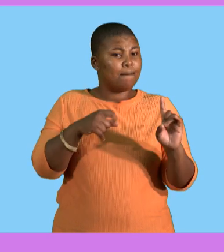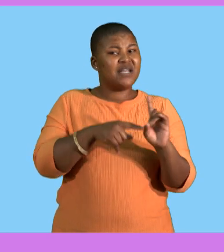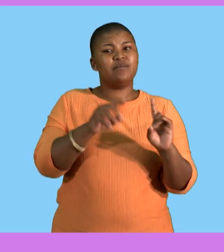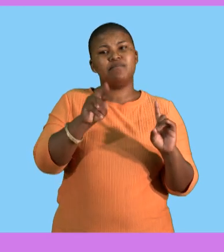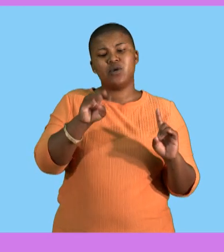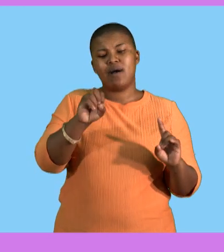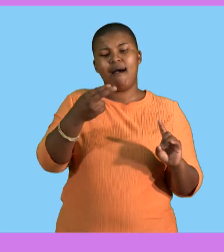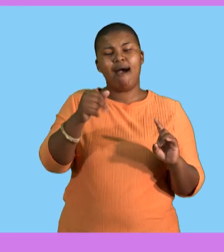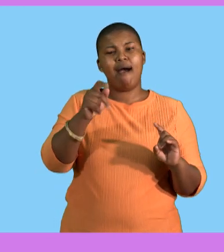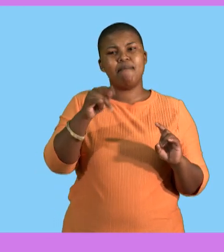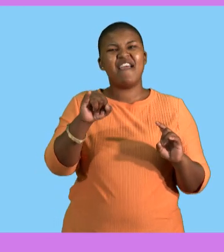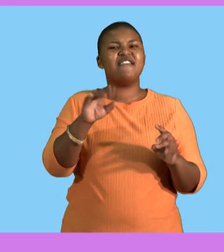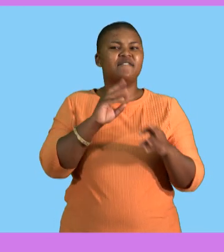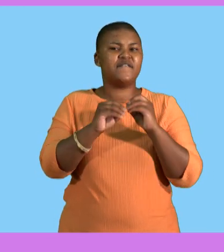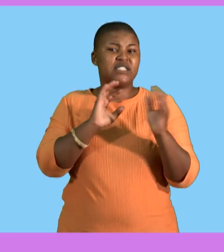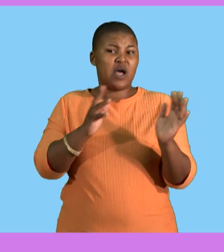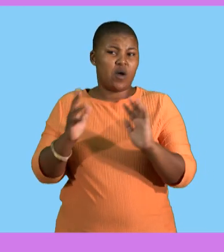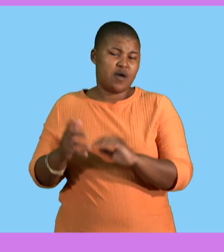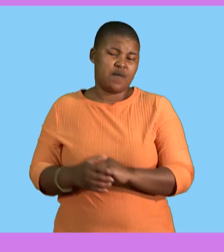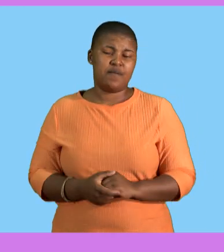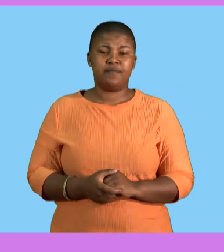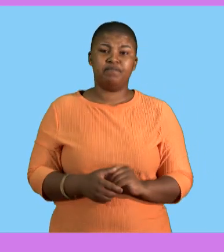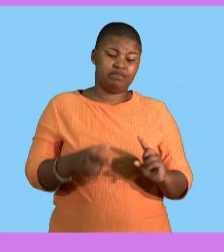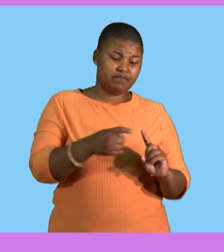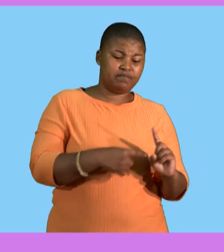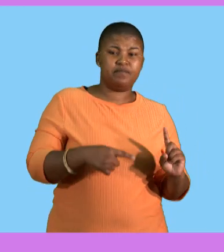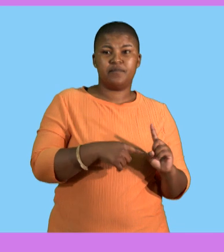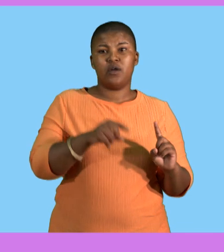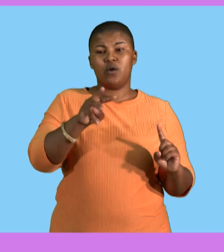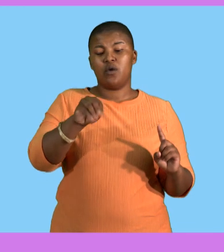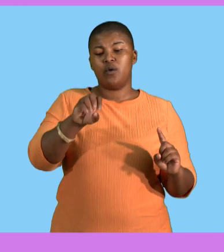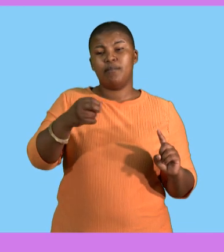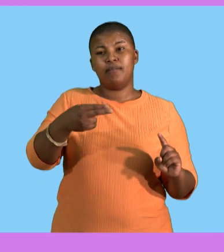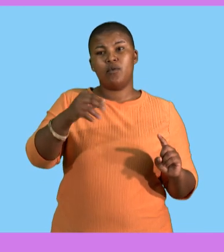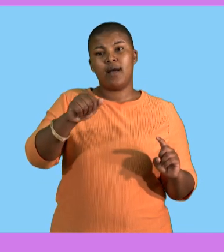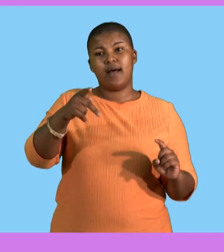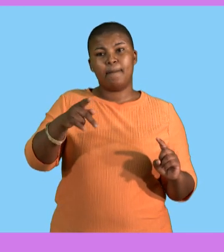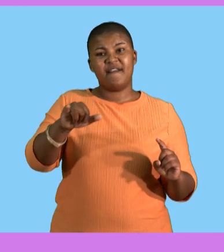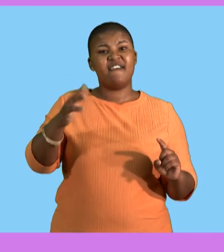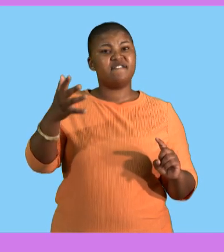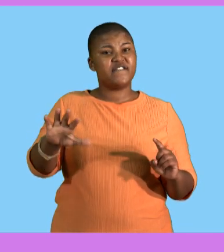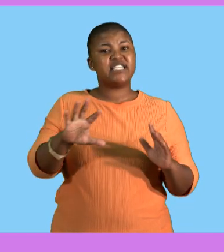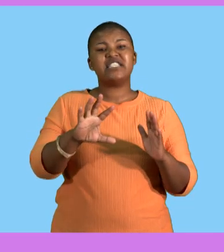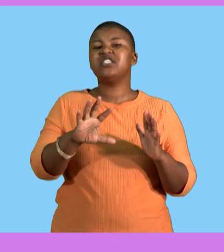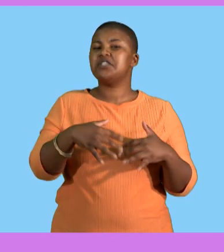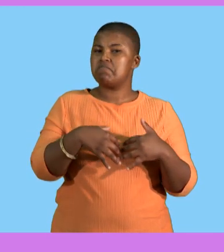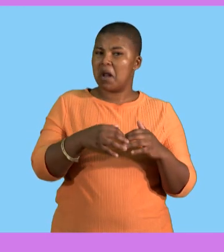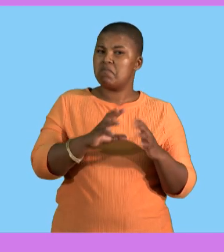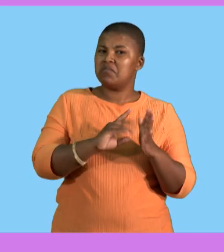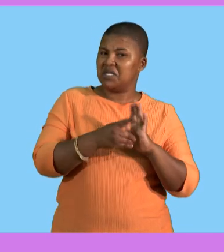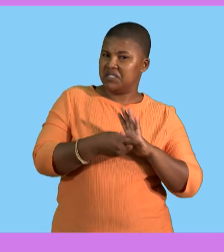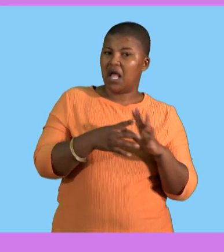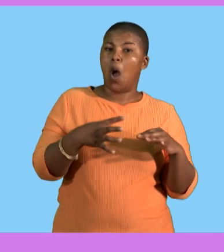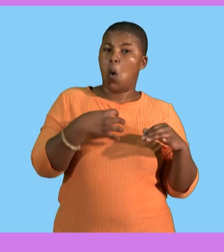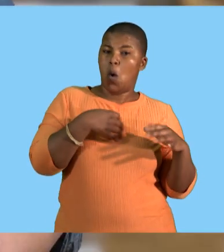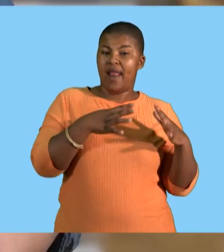to correct it. So Mr. Muhapi designed his own house, but he made